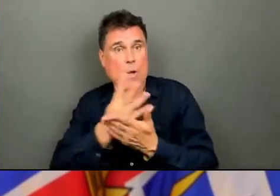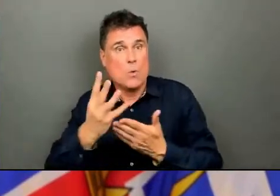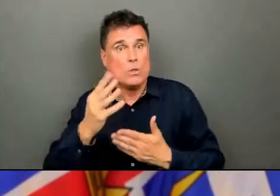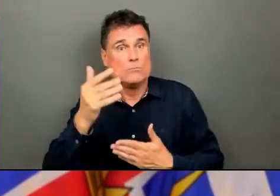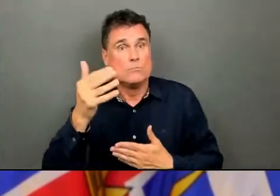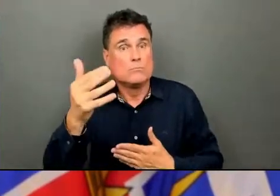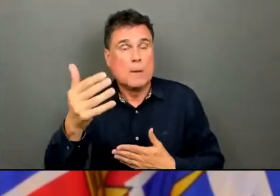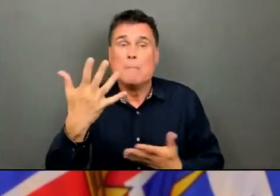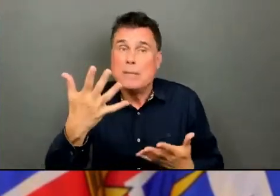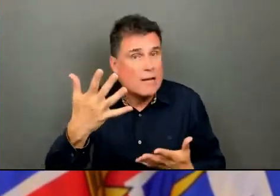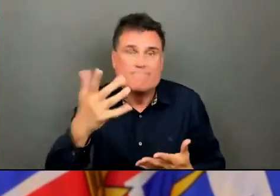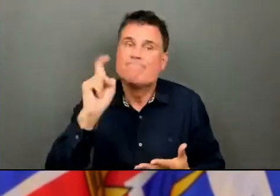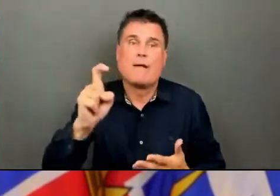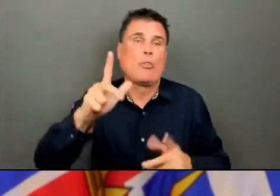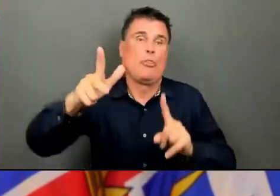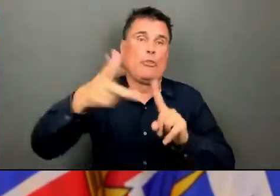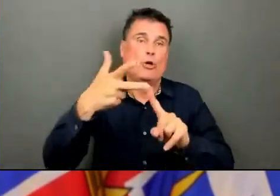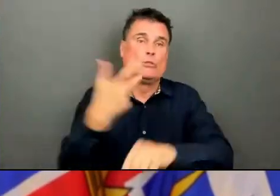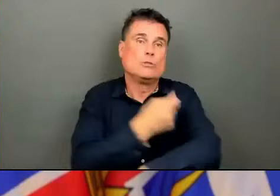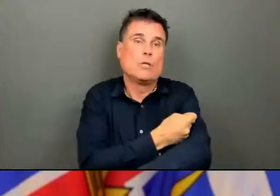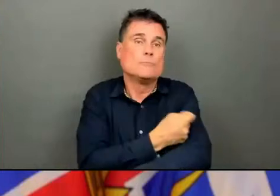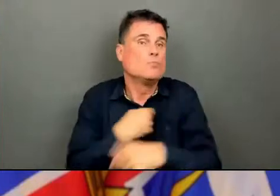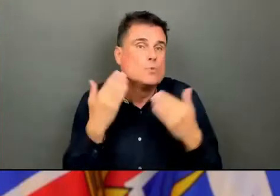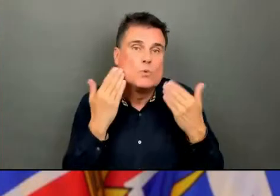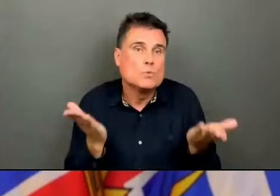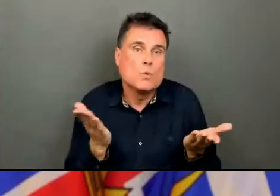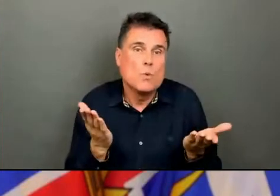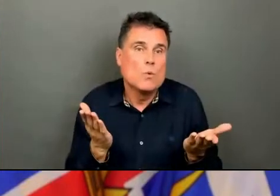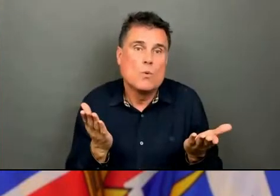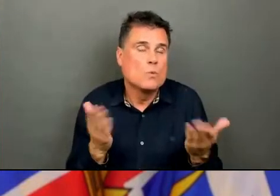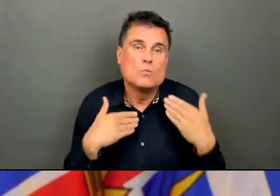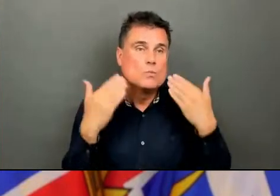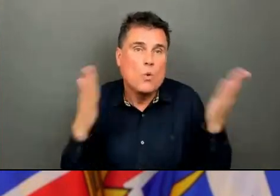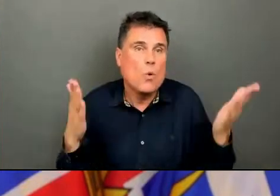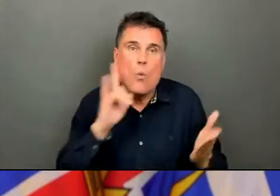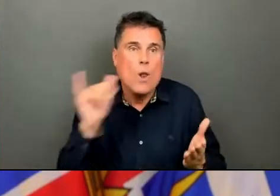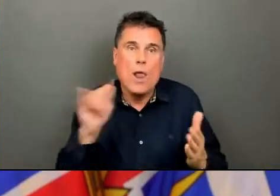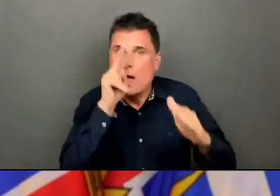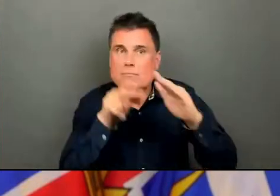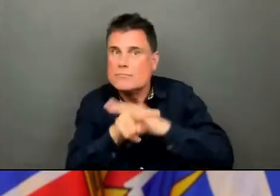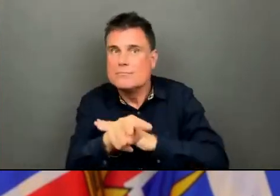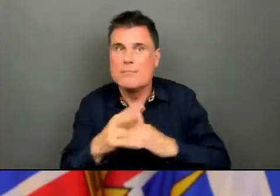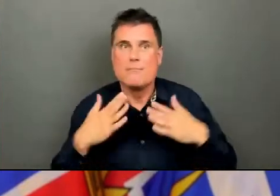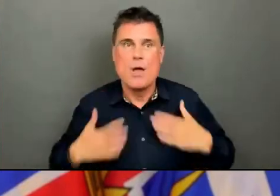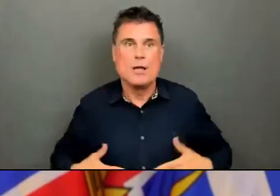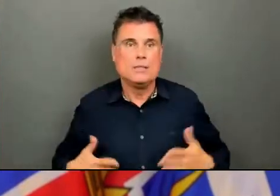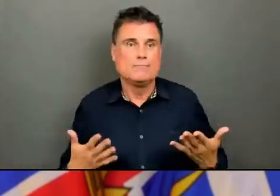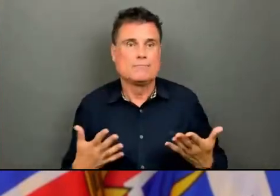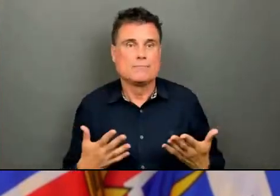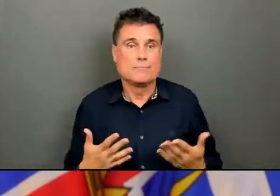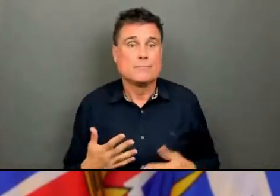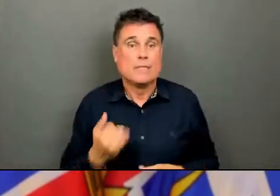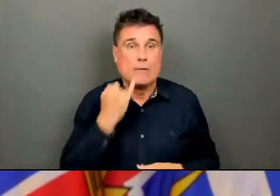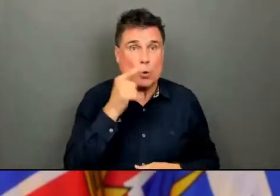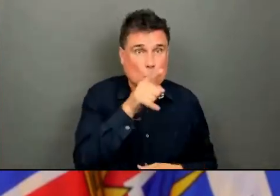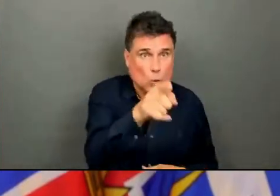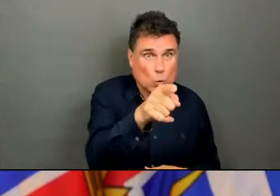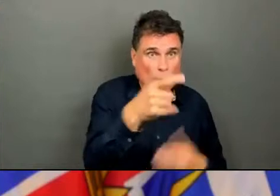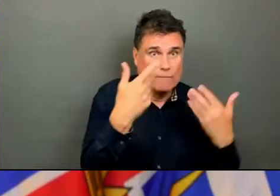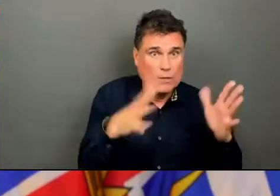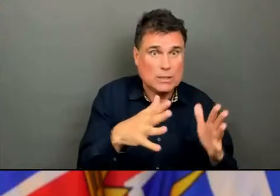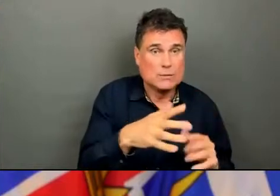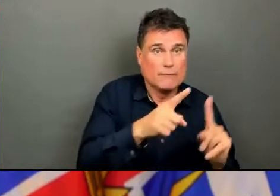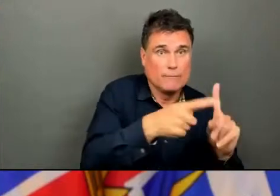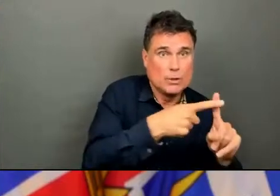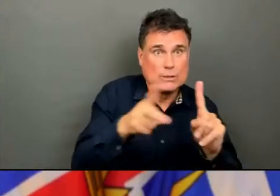answers to definitively yet, but that we will be following. So if you got two doses of AstraZeneca, you can be rest assured